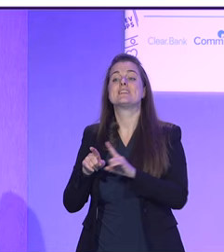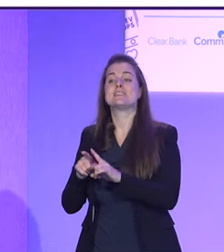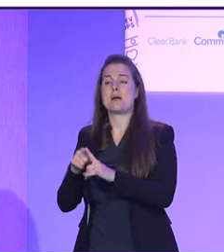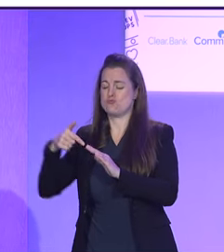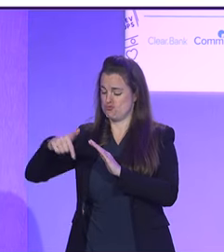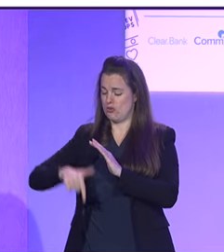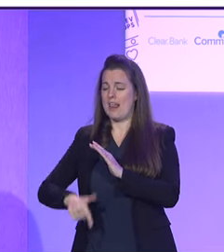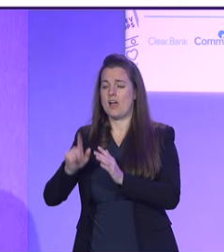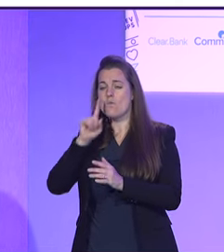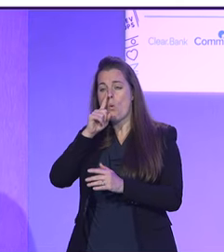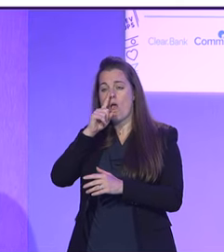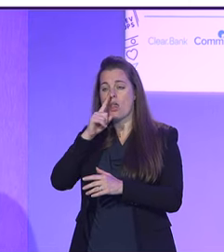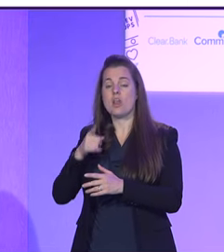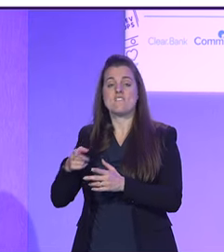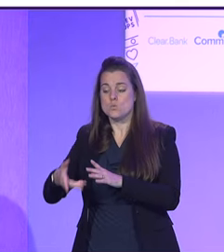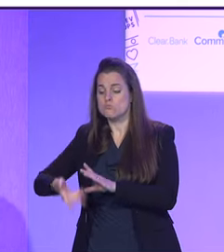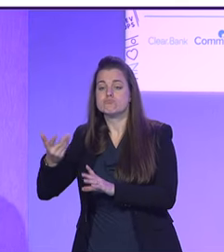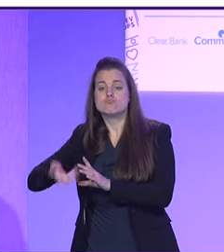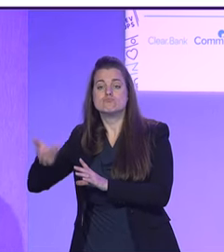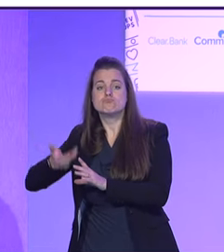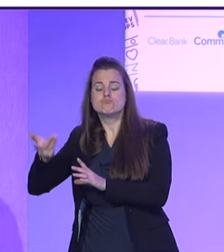oil. And then